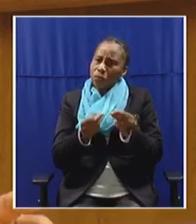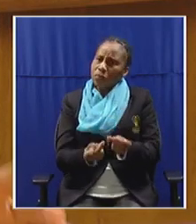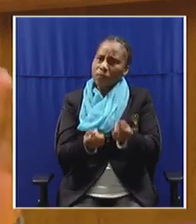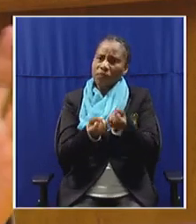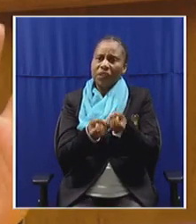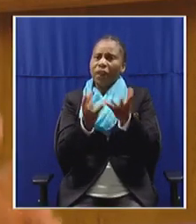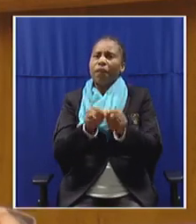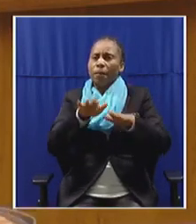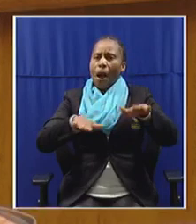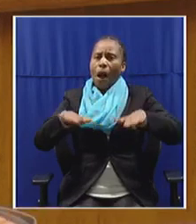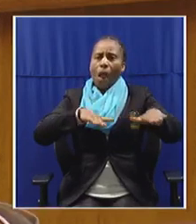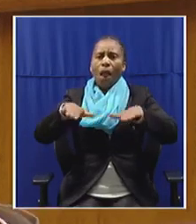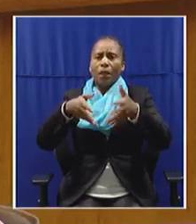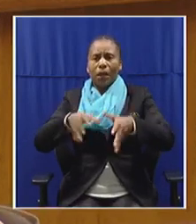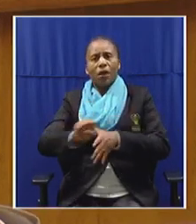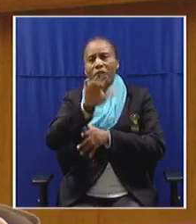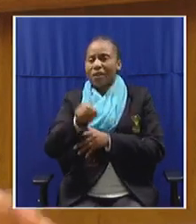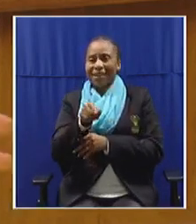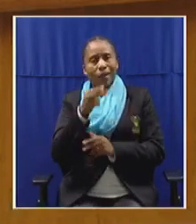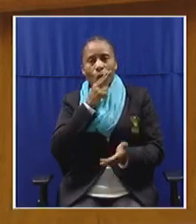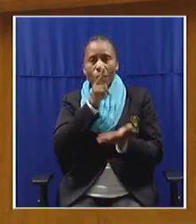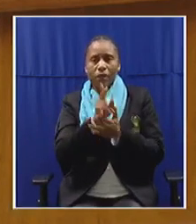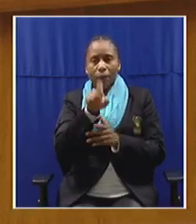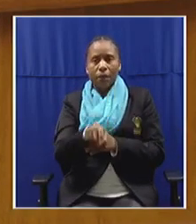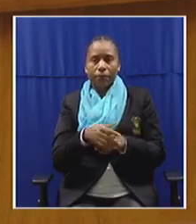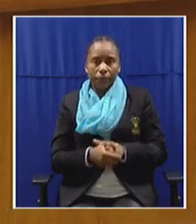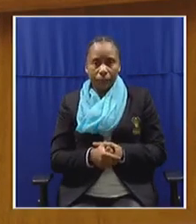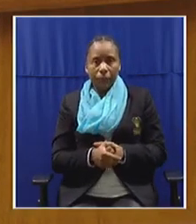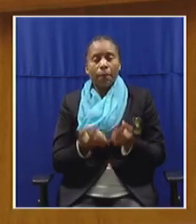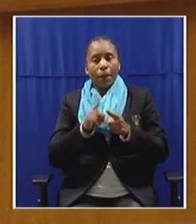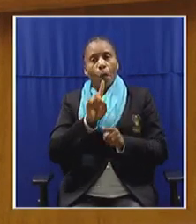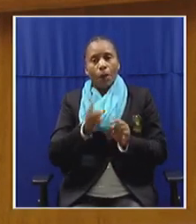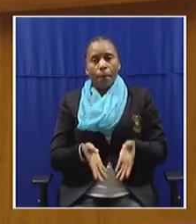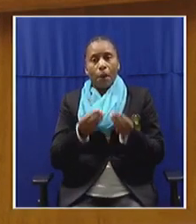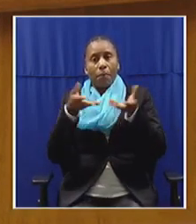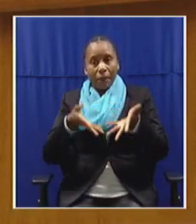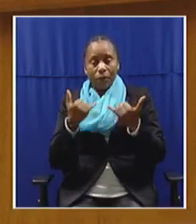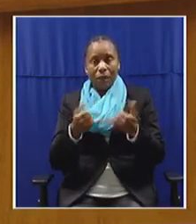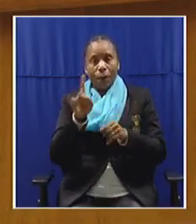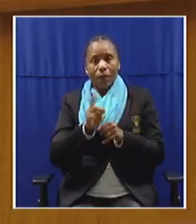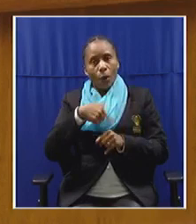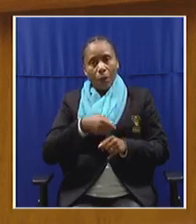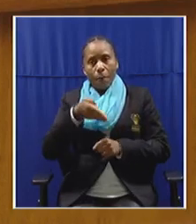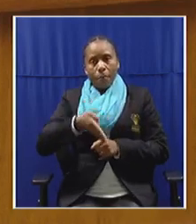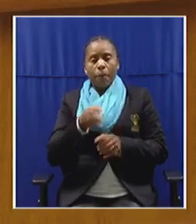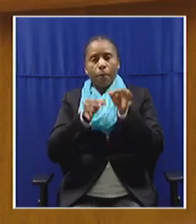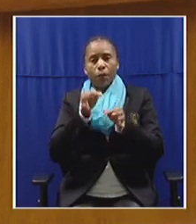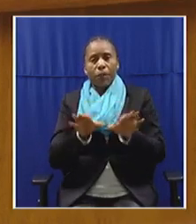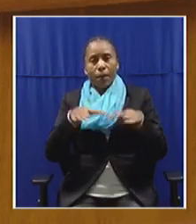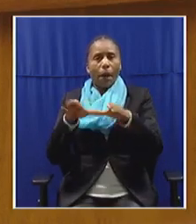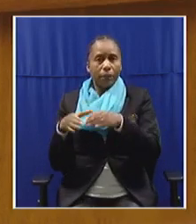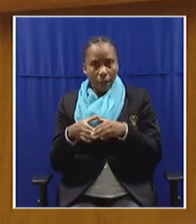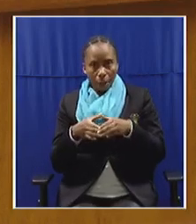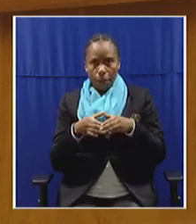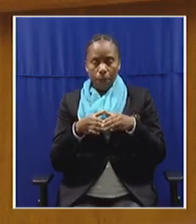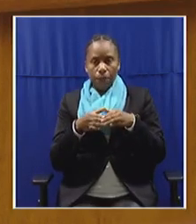in South Africa. Let us be honest about that. But what we find here today is that we're coming here as political parties at the